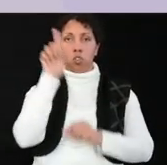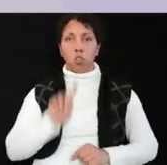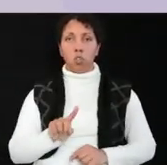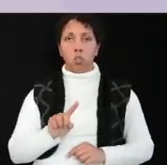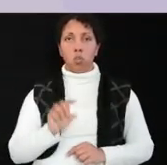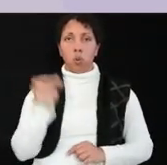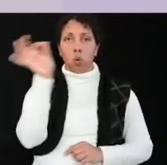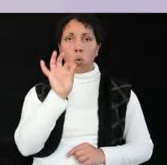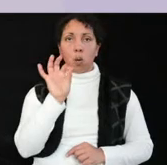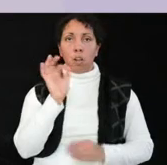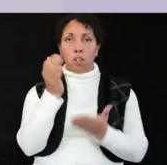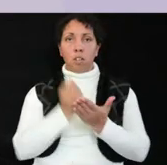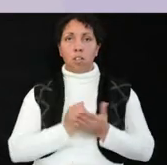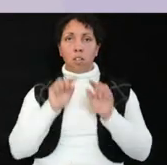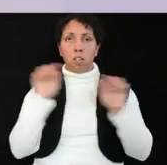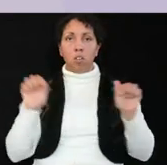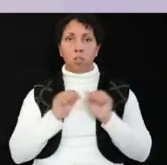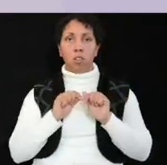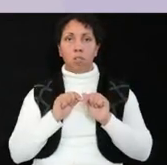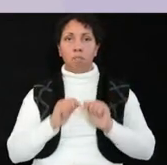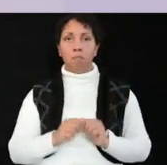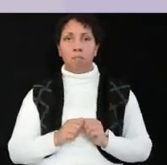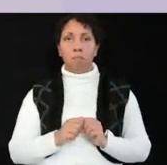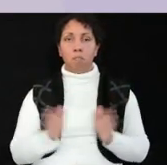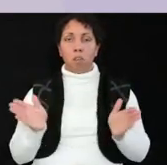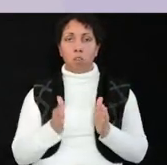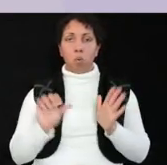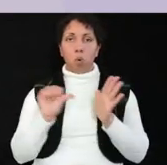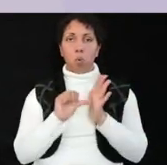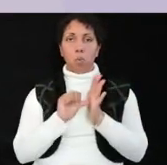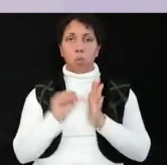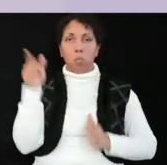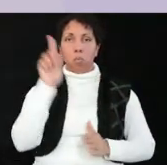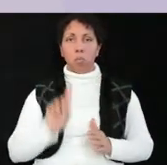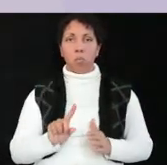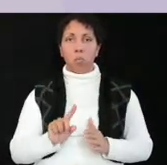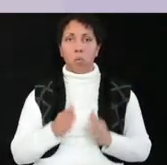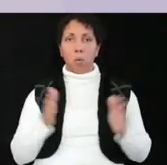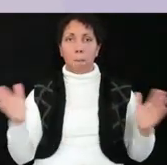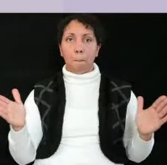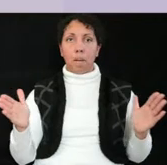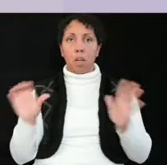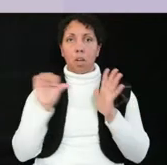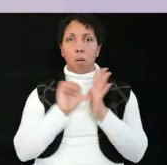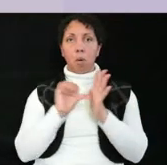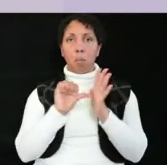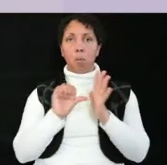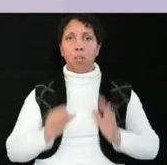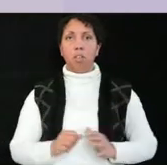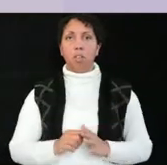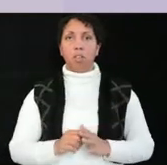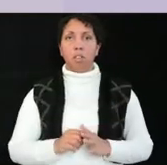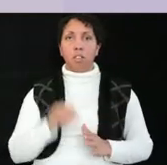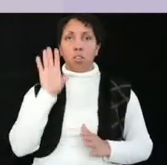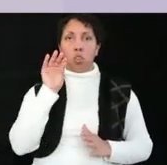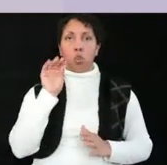wrong. Some smaller problems can be sorted out quickly in school. If it was a serious problem, I would talk